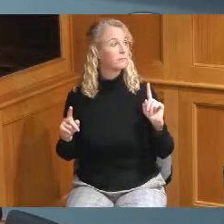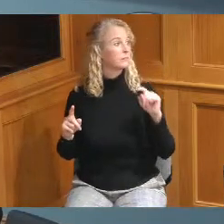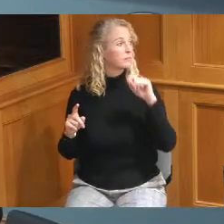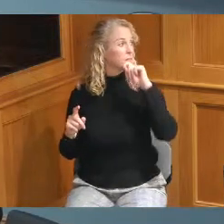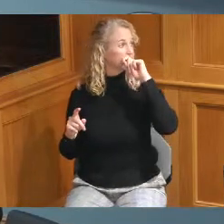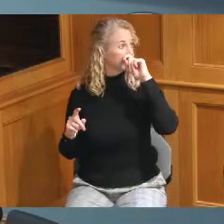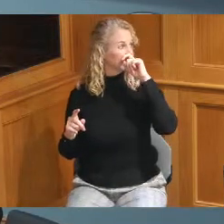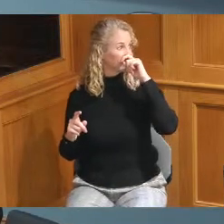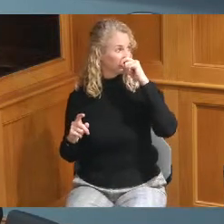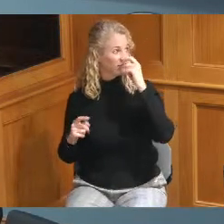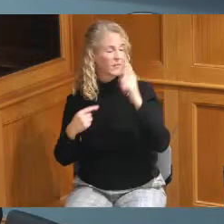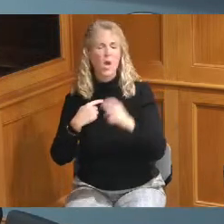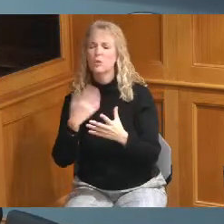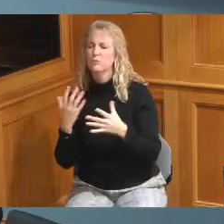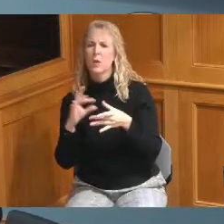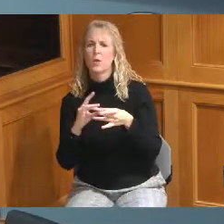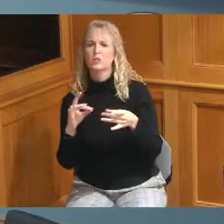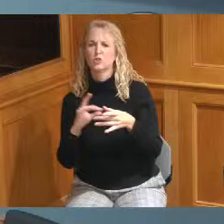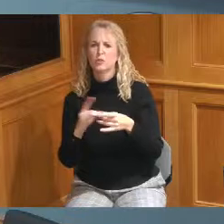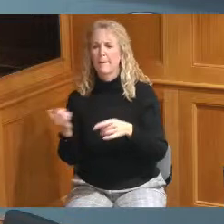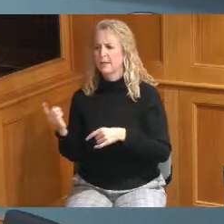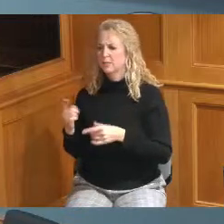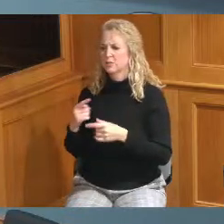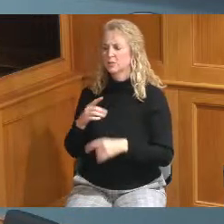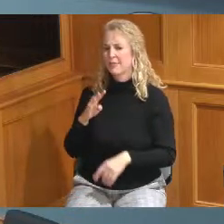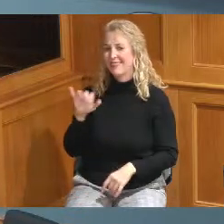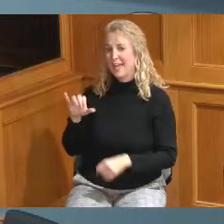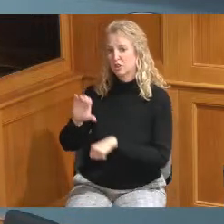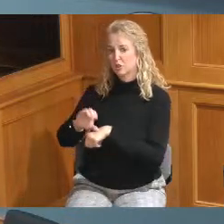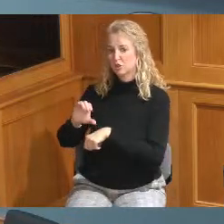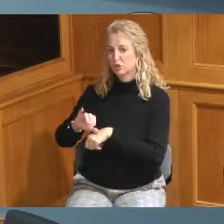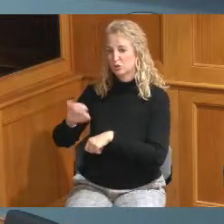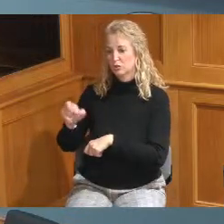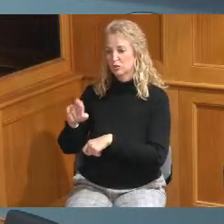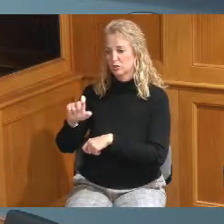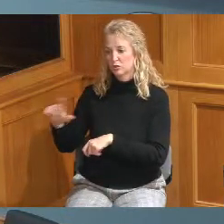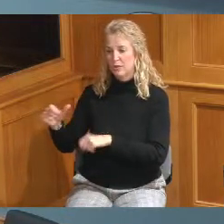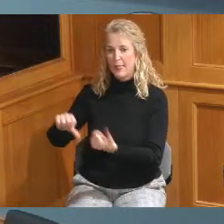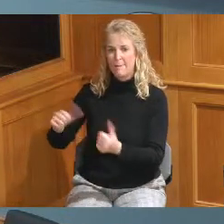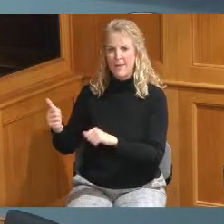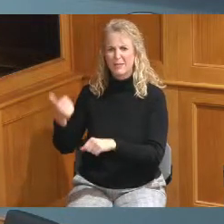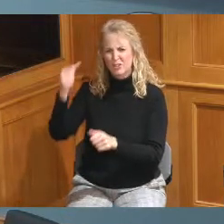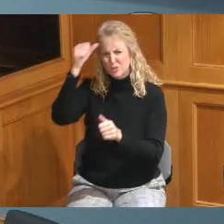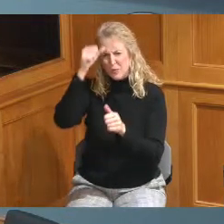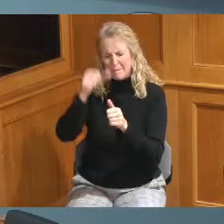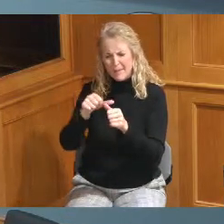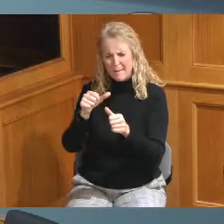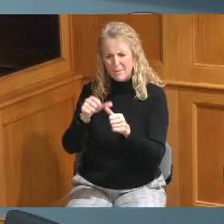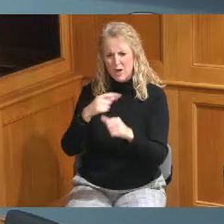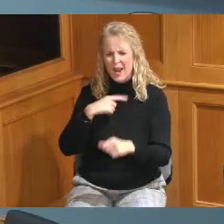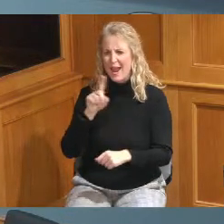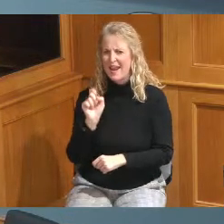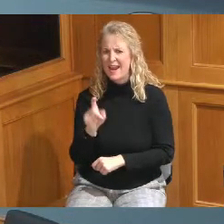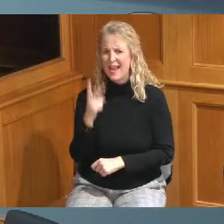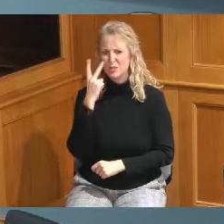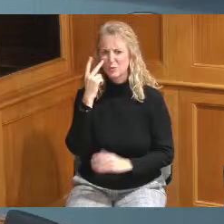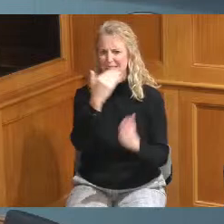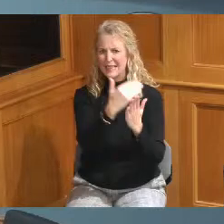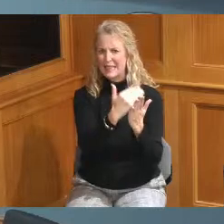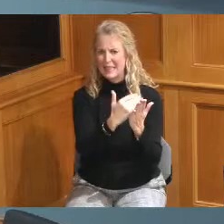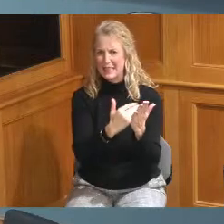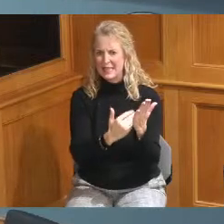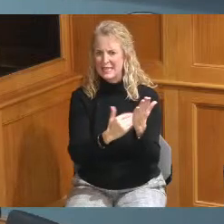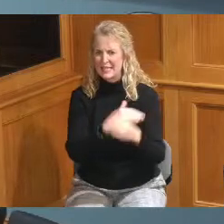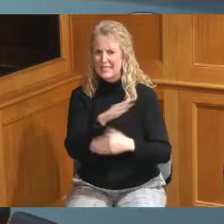I'm sorry. I just wanted to comment about what you said about Jarrell Baptist, because I don't know if you were here, the meeting where I asked to see the list of the